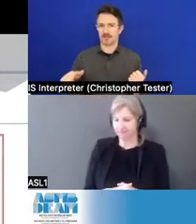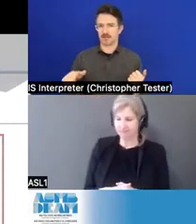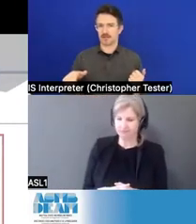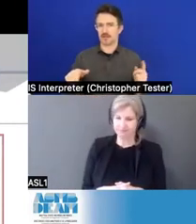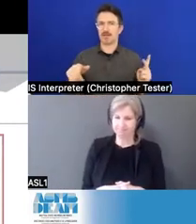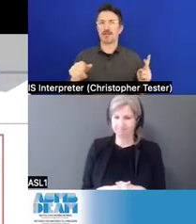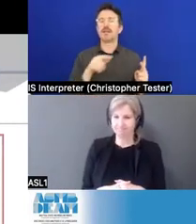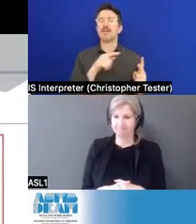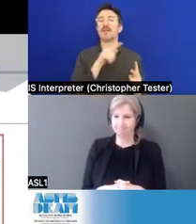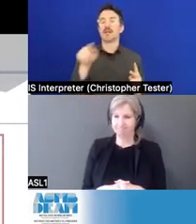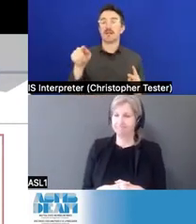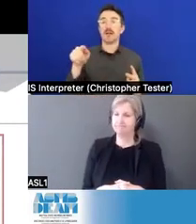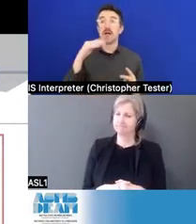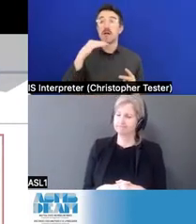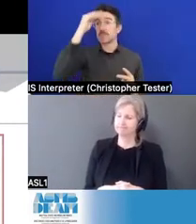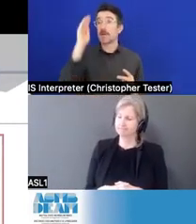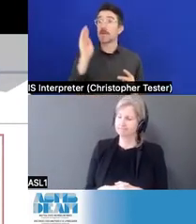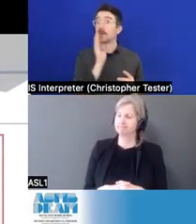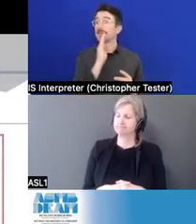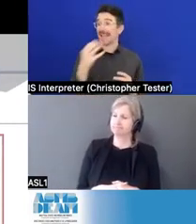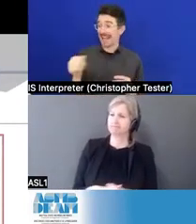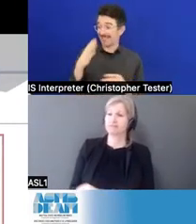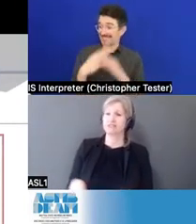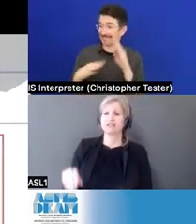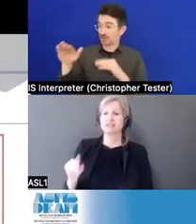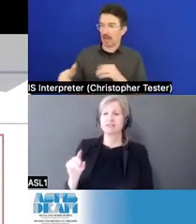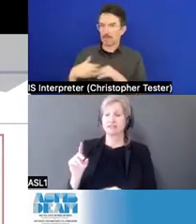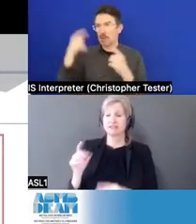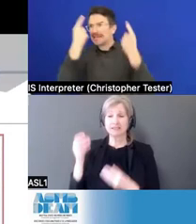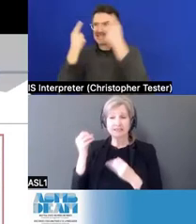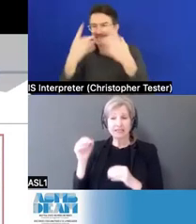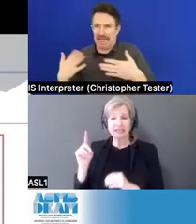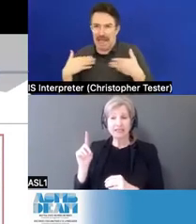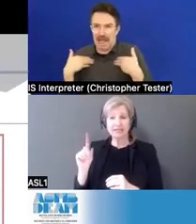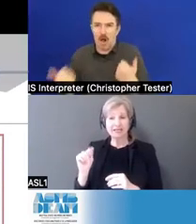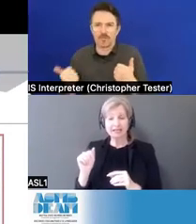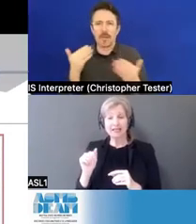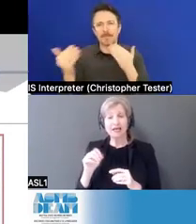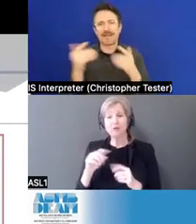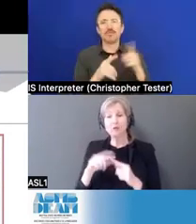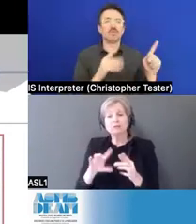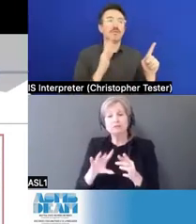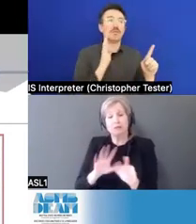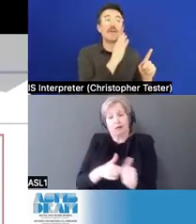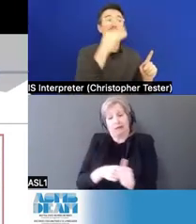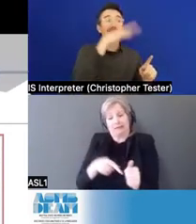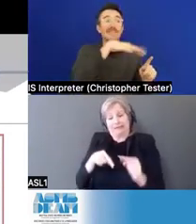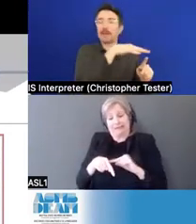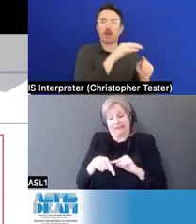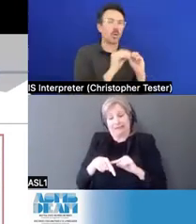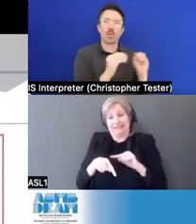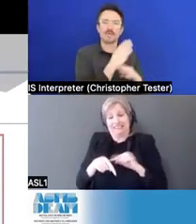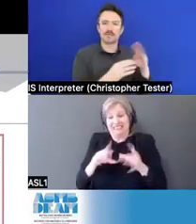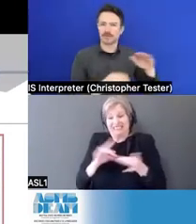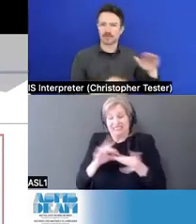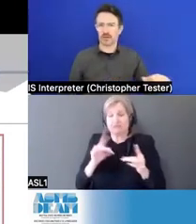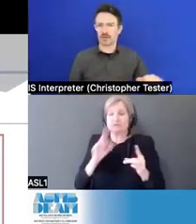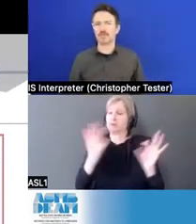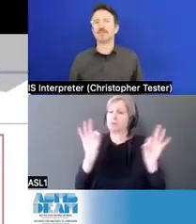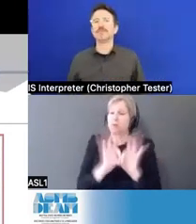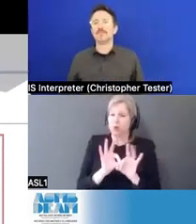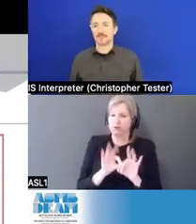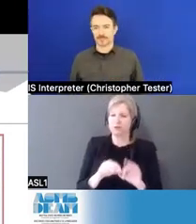So the data and the stories behind those data are very important for us. And for this,